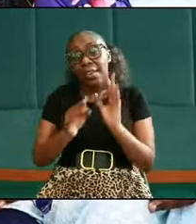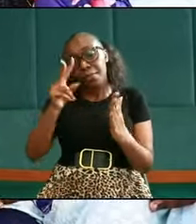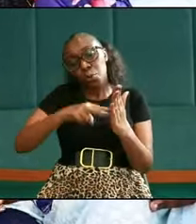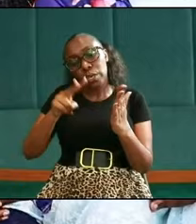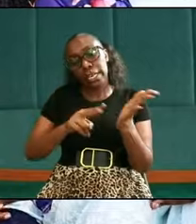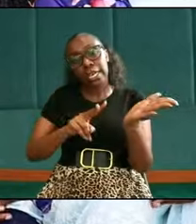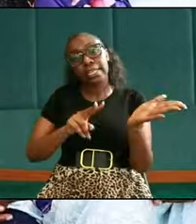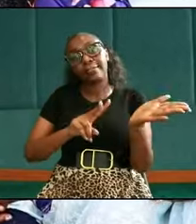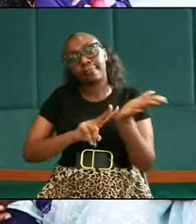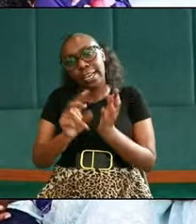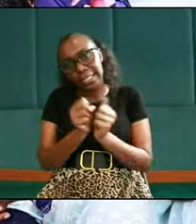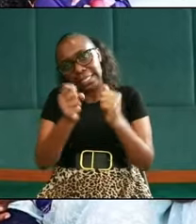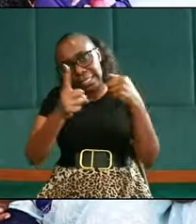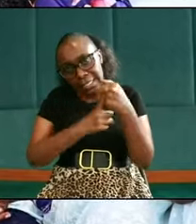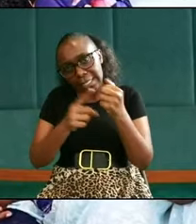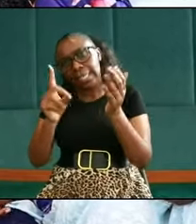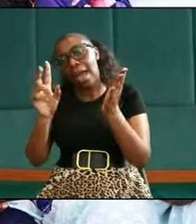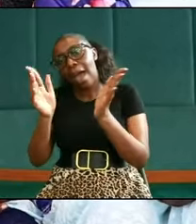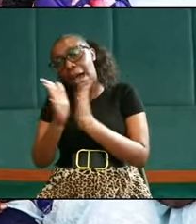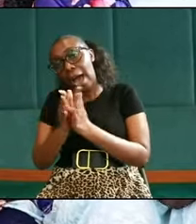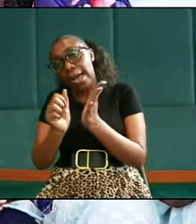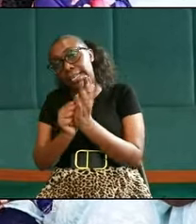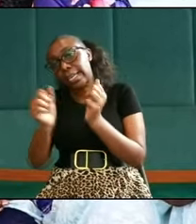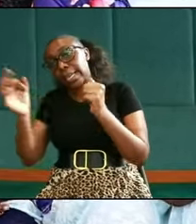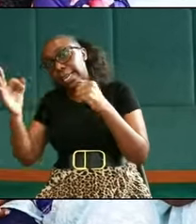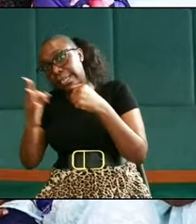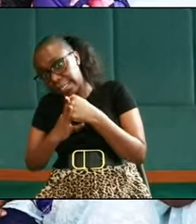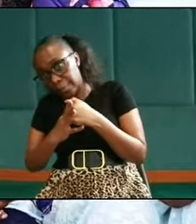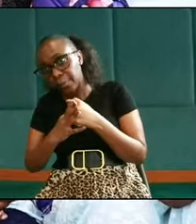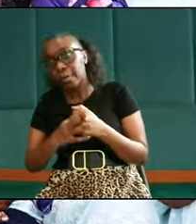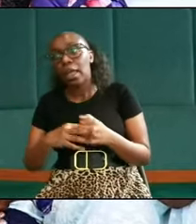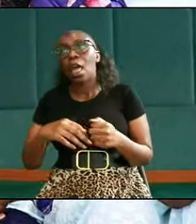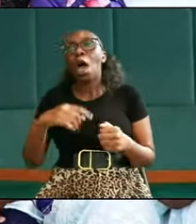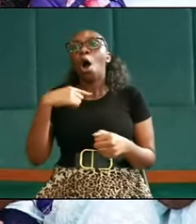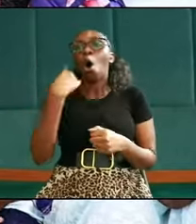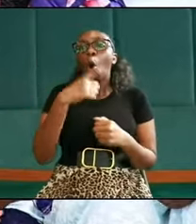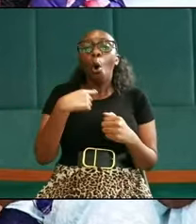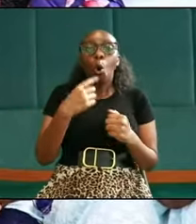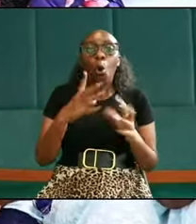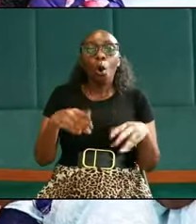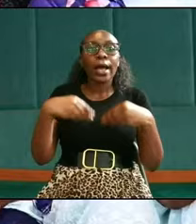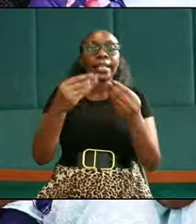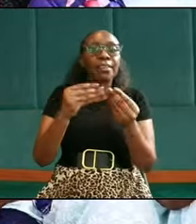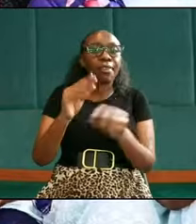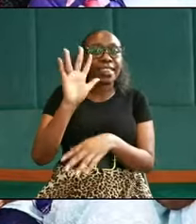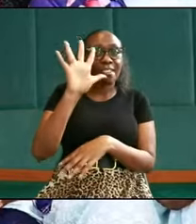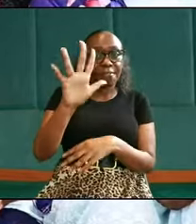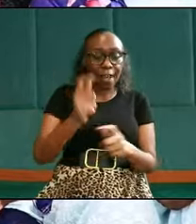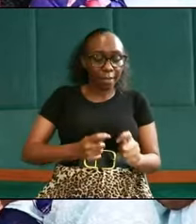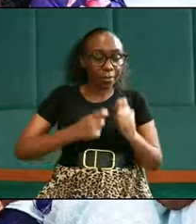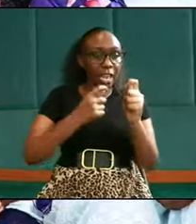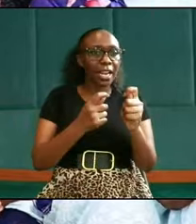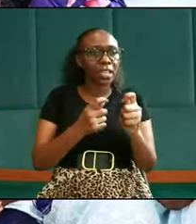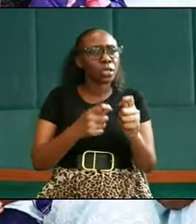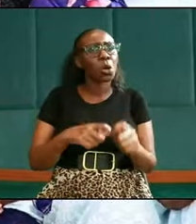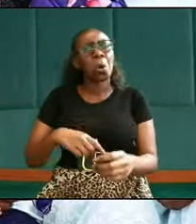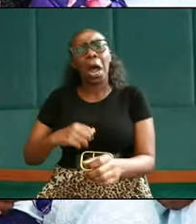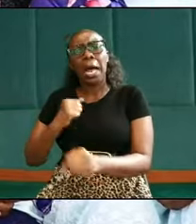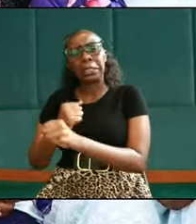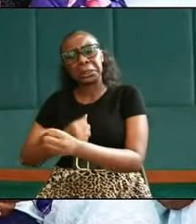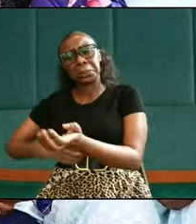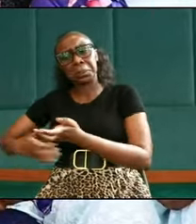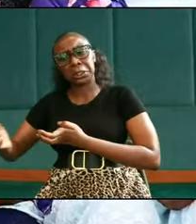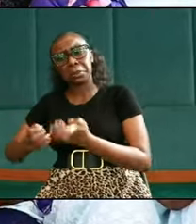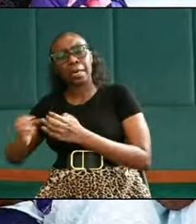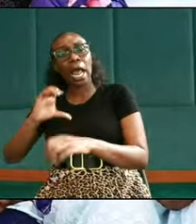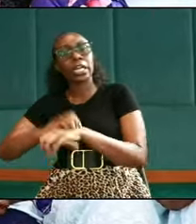says, "Then he who had received 5 talents went and did some work with them. He traded with them and made another 5 talents.